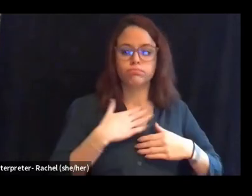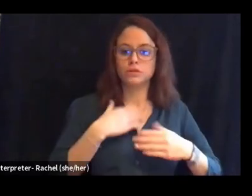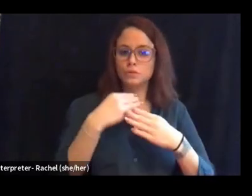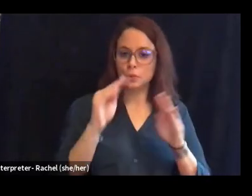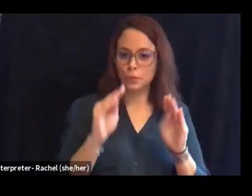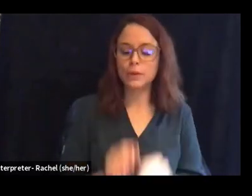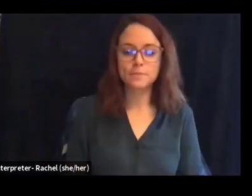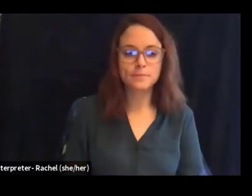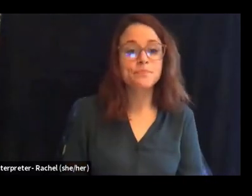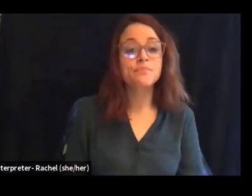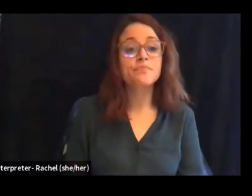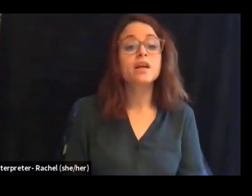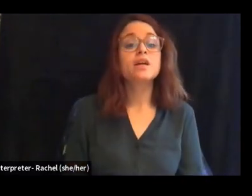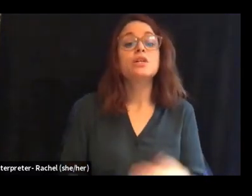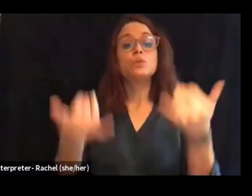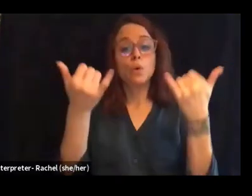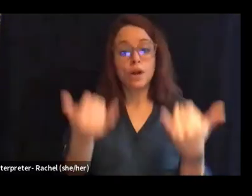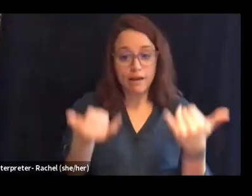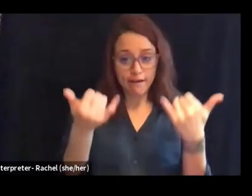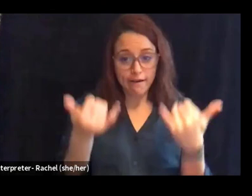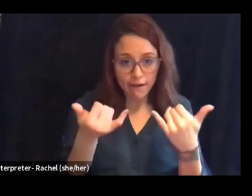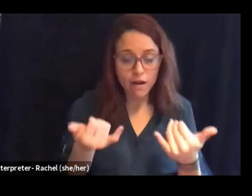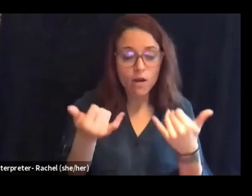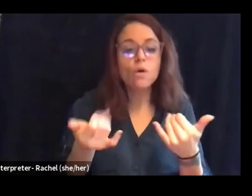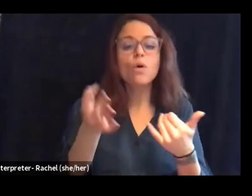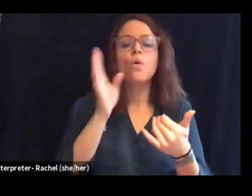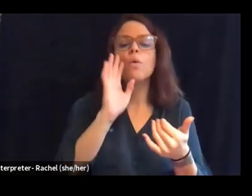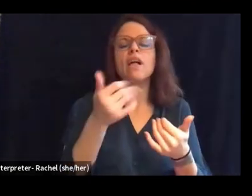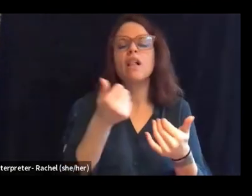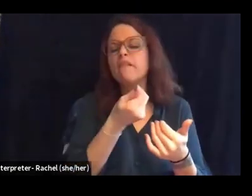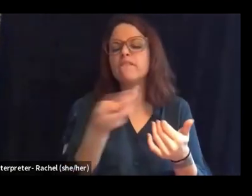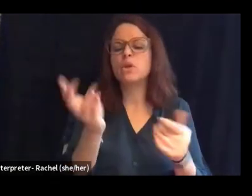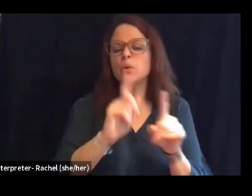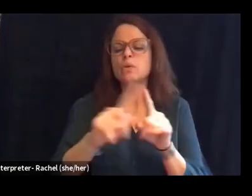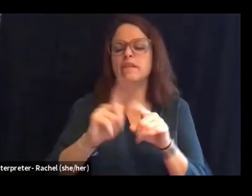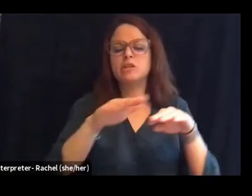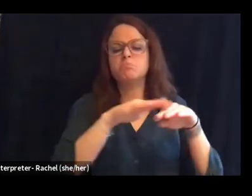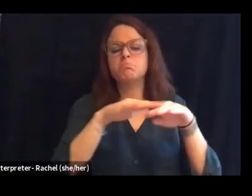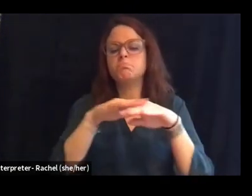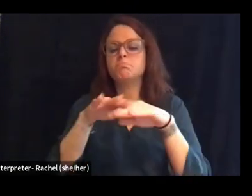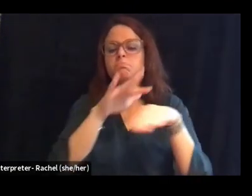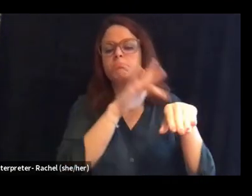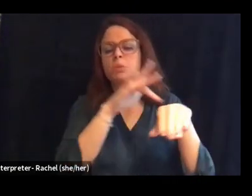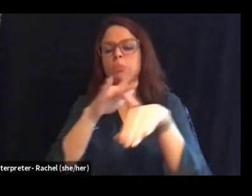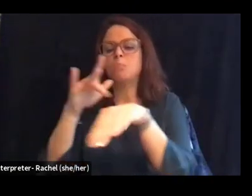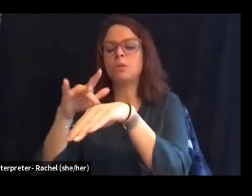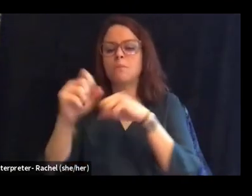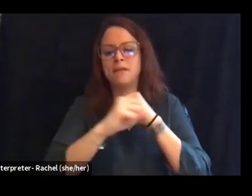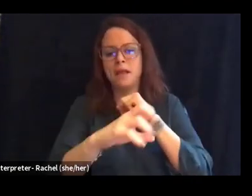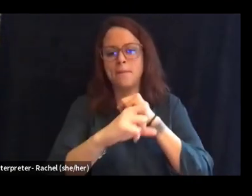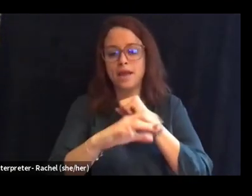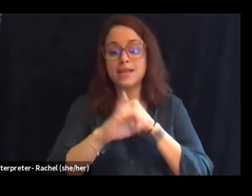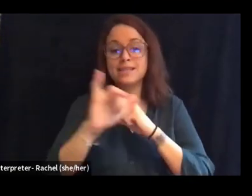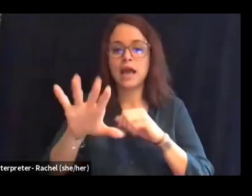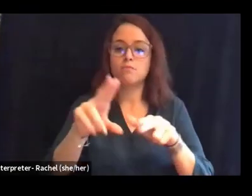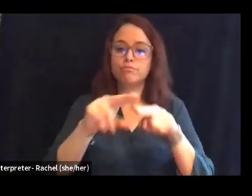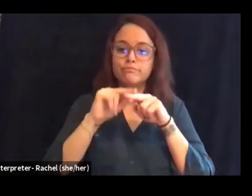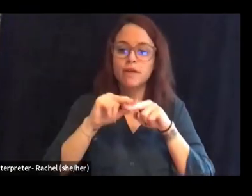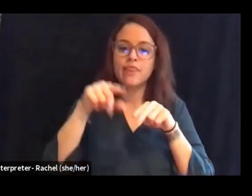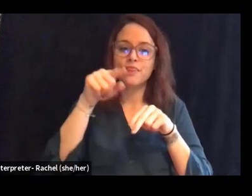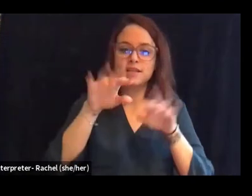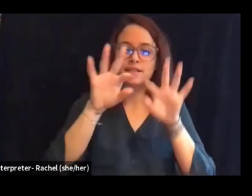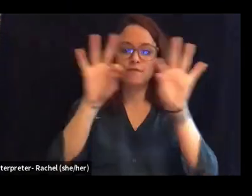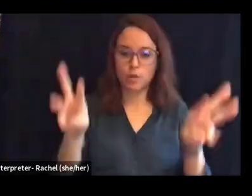now I'm going to take you through some different campaigns that take advantage of this particular framework, these